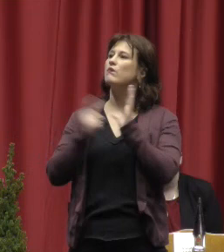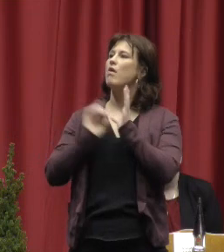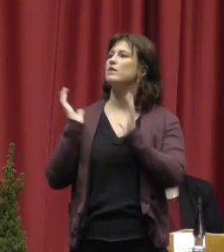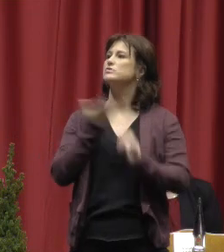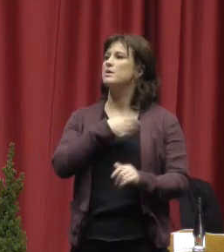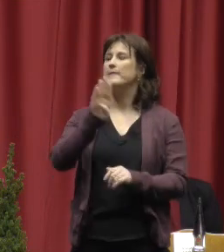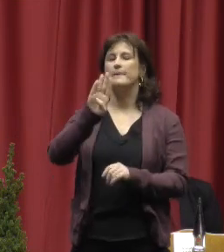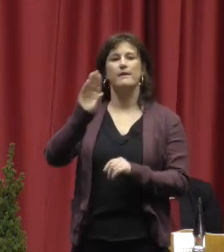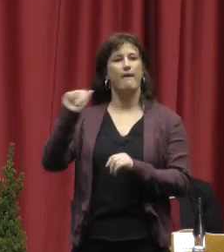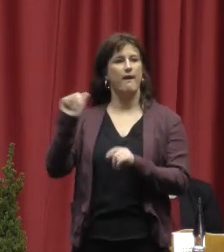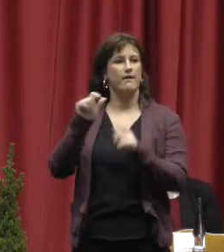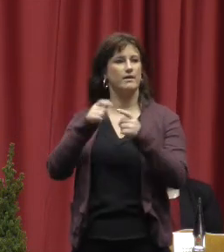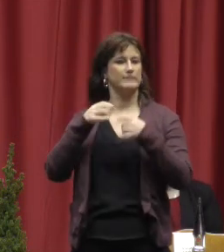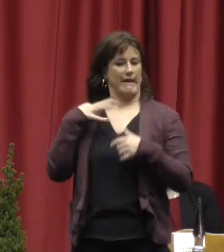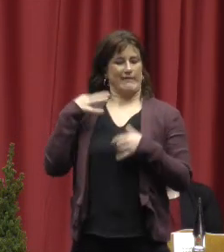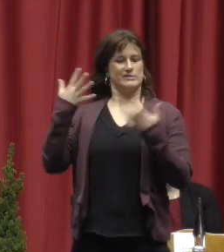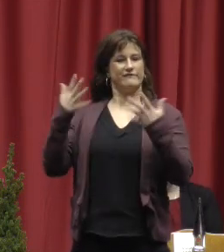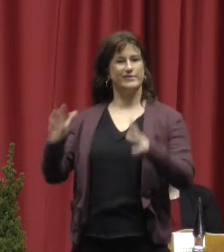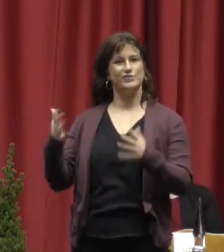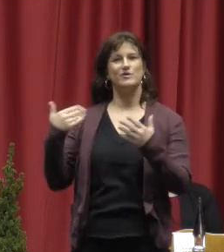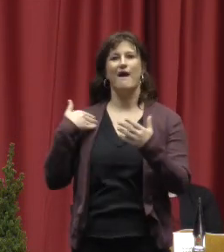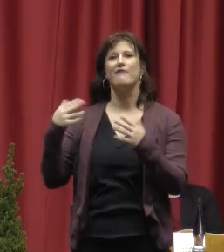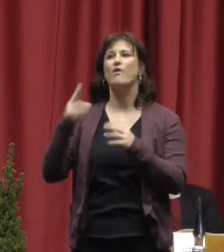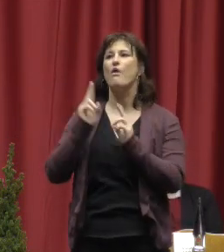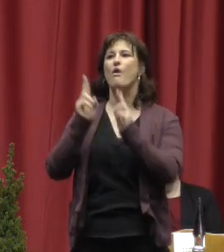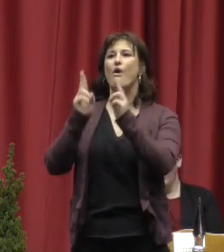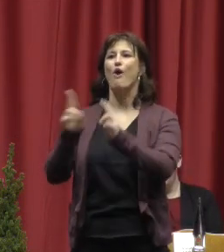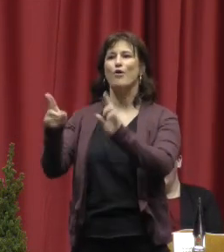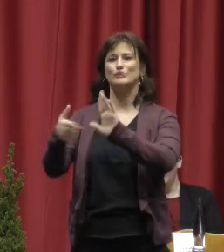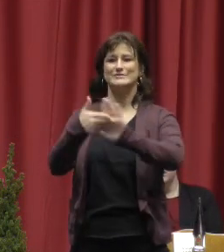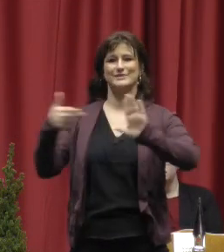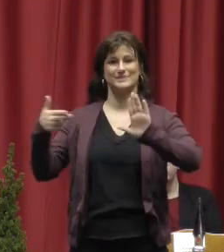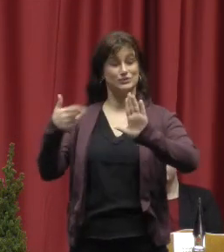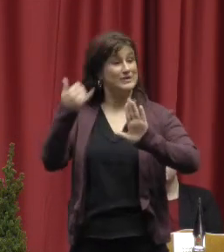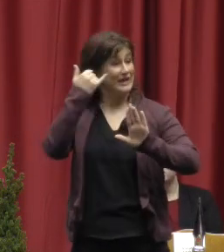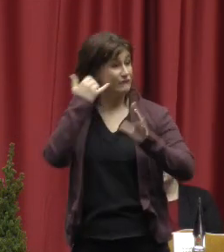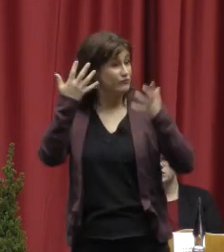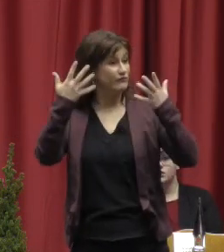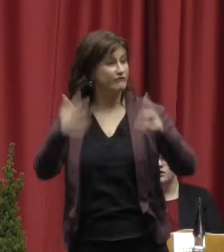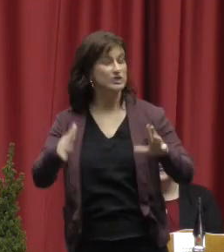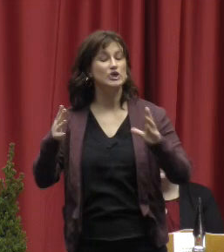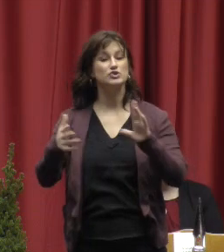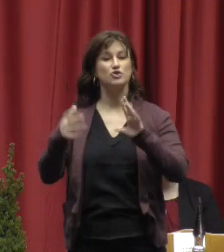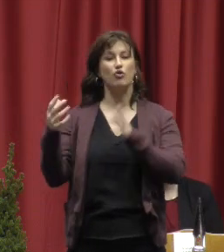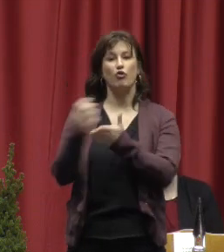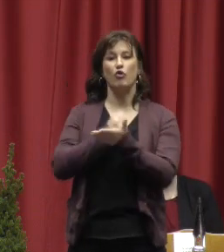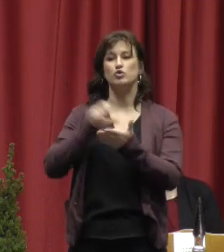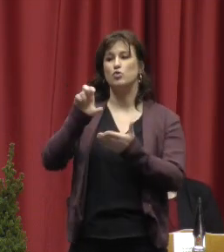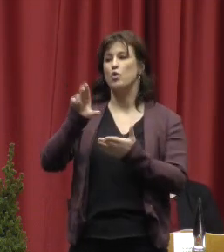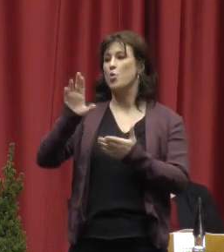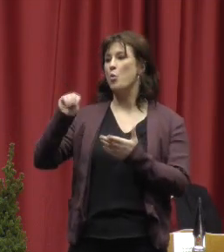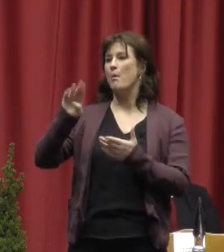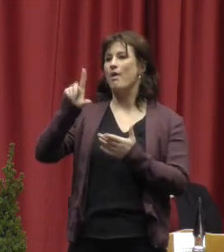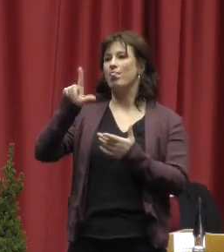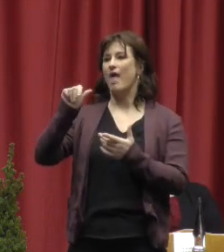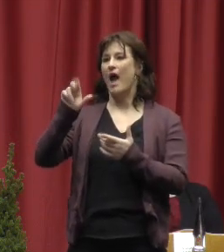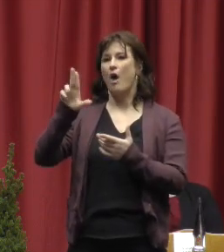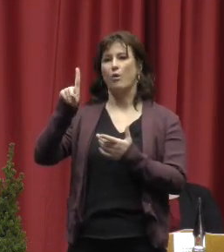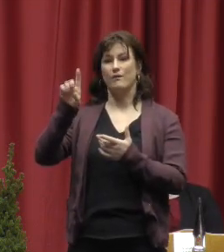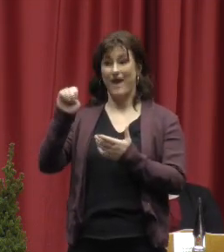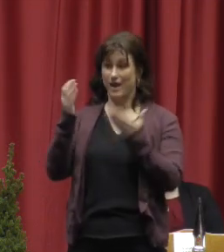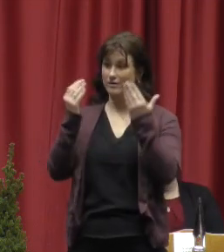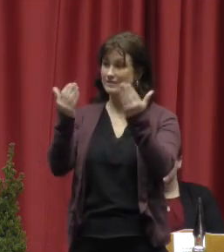honors designations. If you have earned the distinction of cum laude, would you please